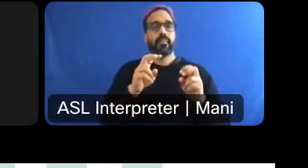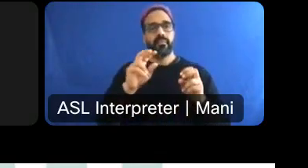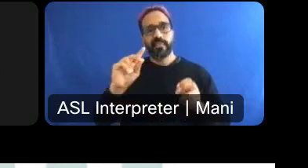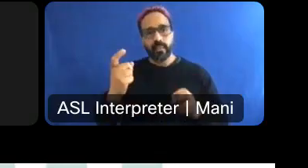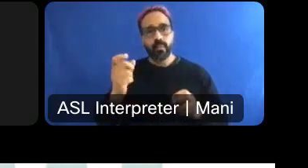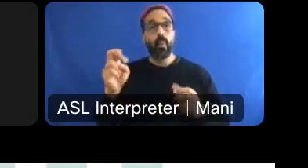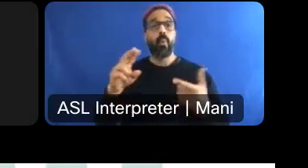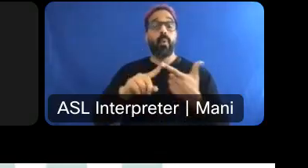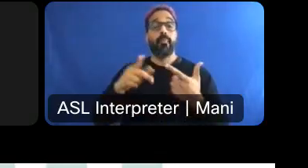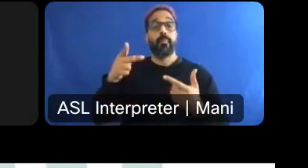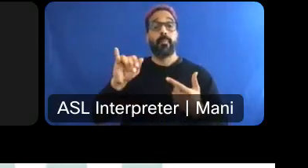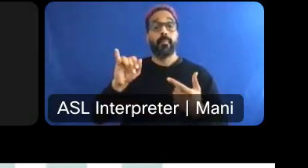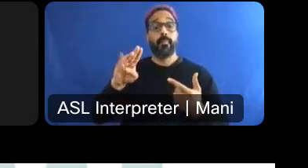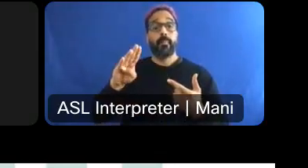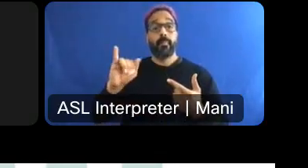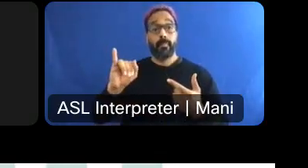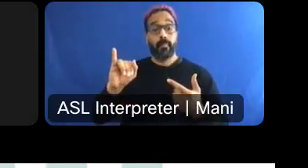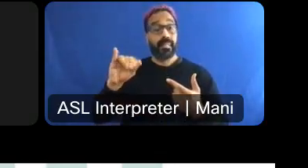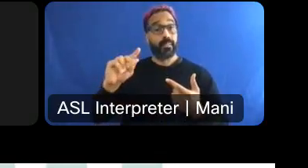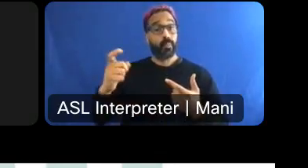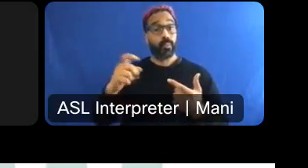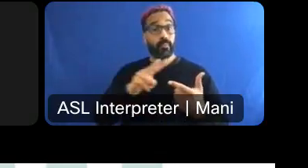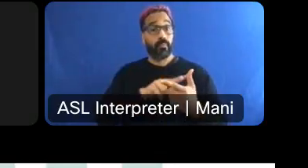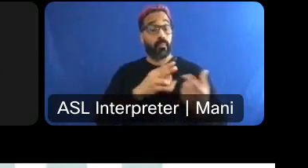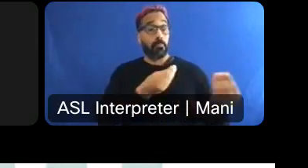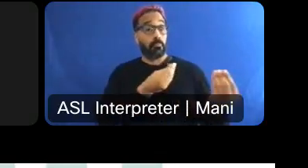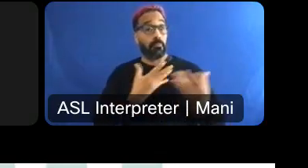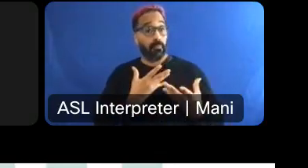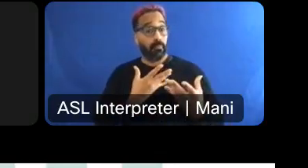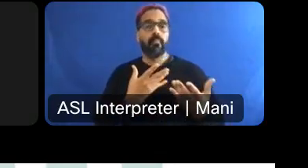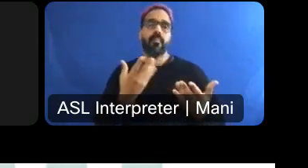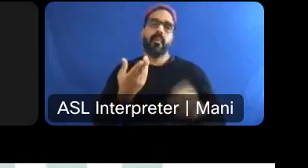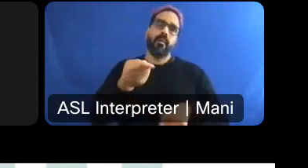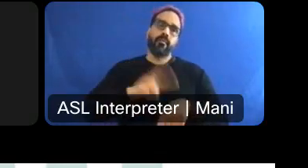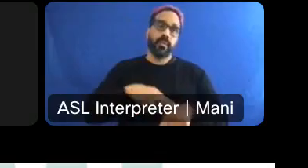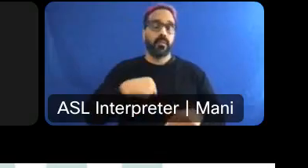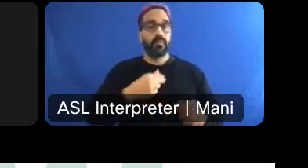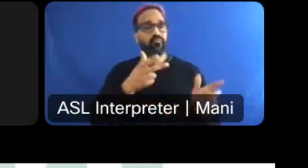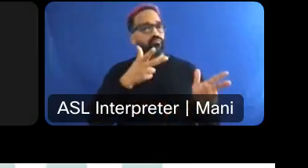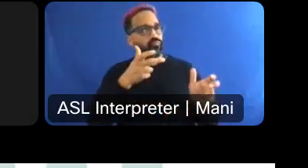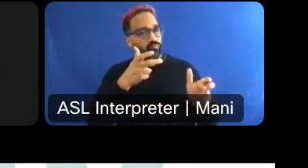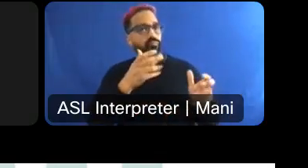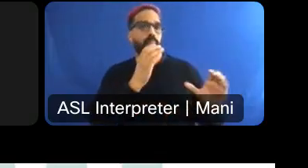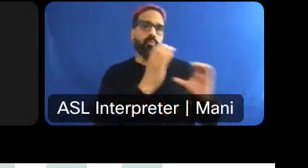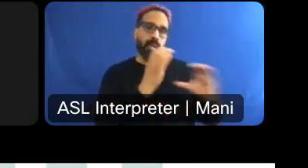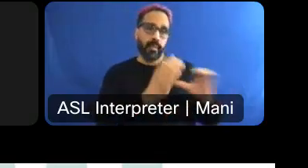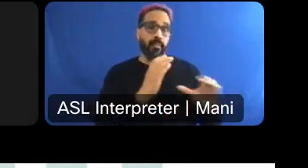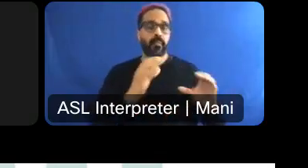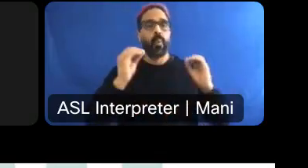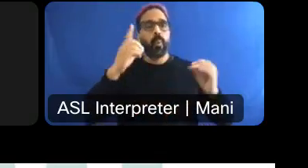diagnosis, of course you can listen and communicate with non-judgment and even ask them, like, what does it